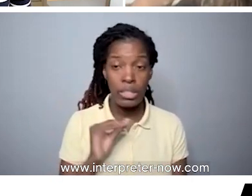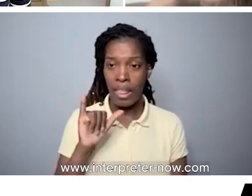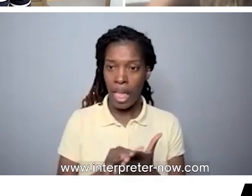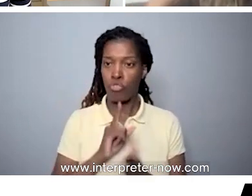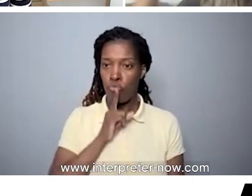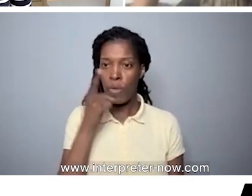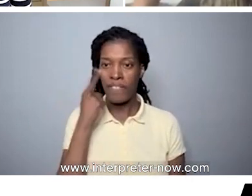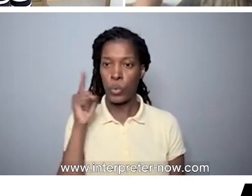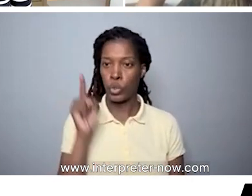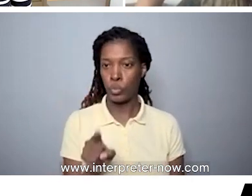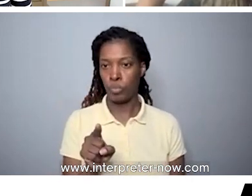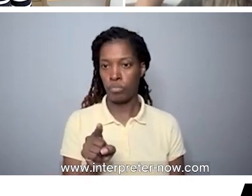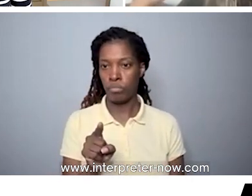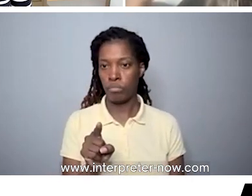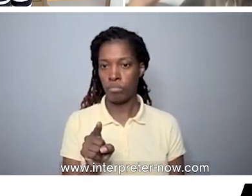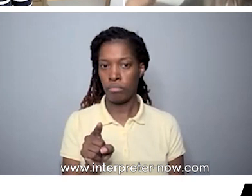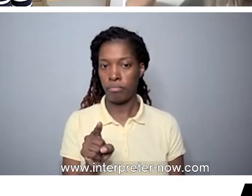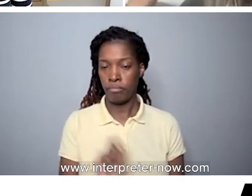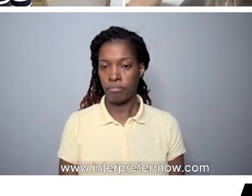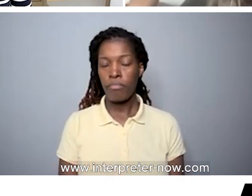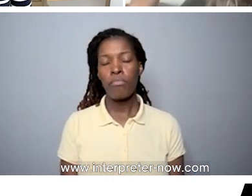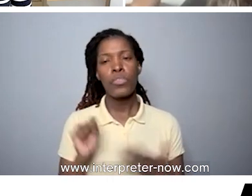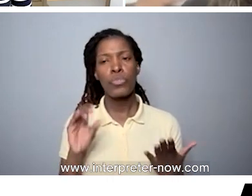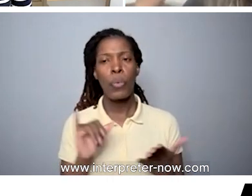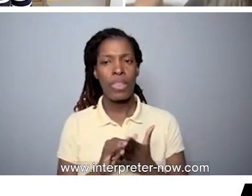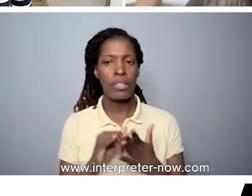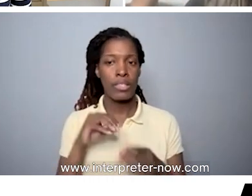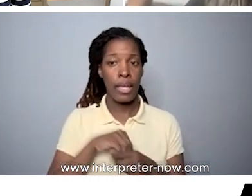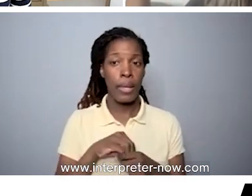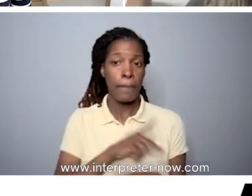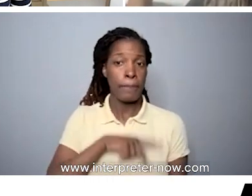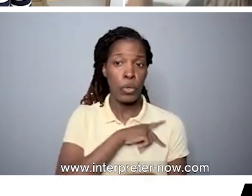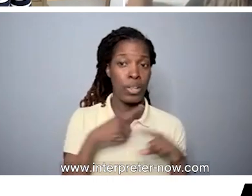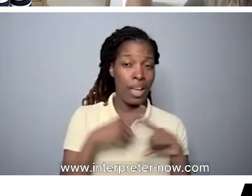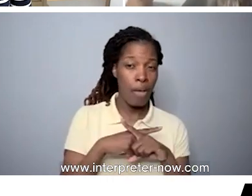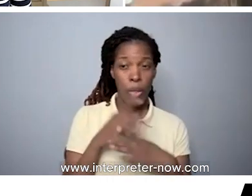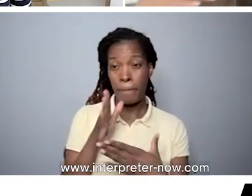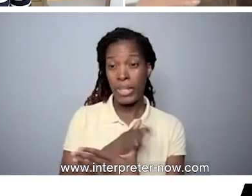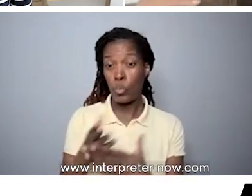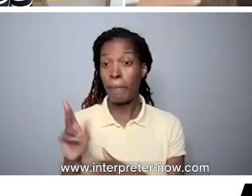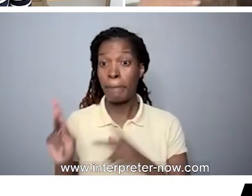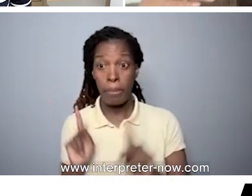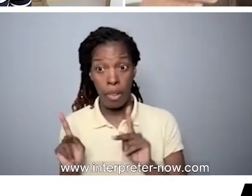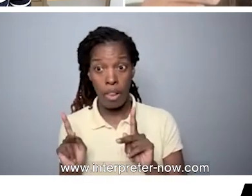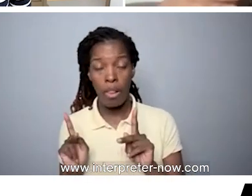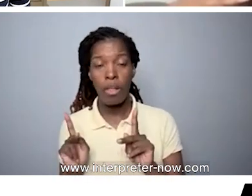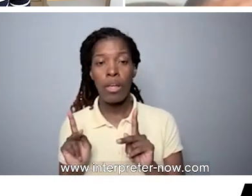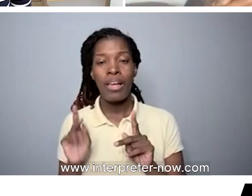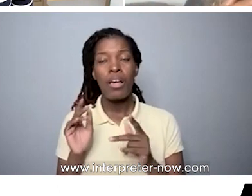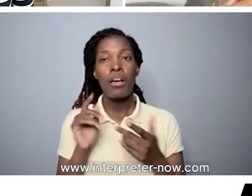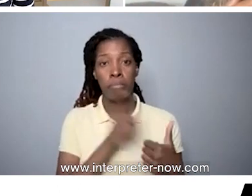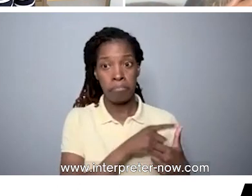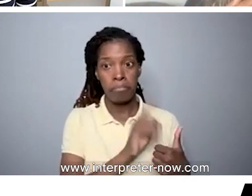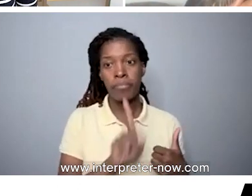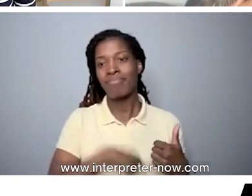people. We have something else that we're calling it for sure, like organizational friction. So it can include things